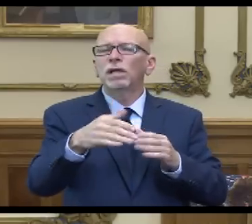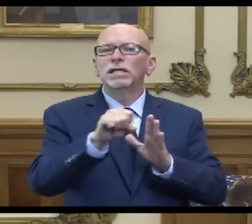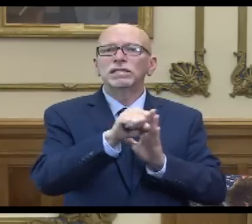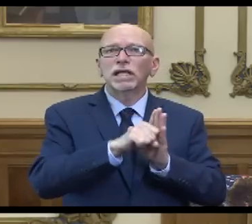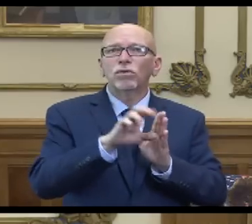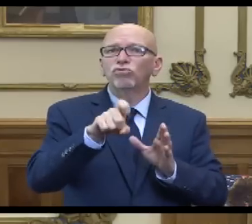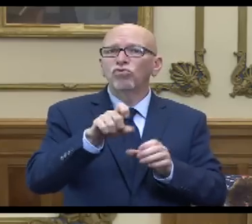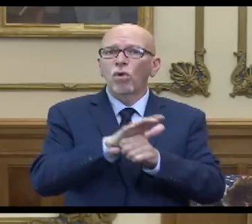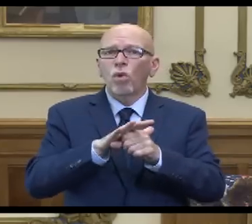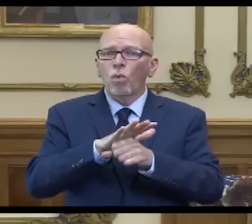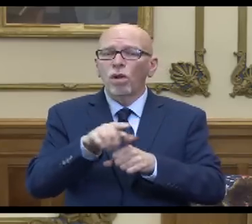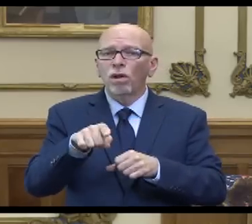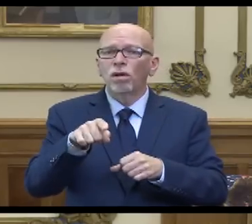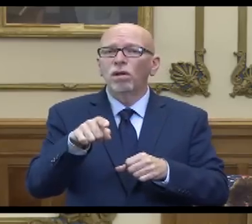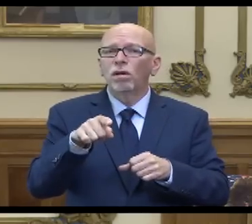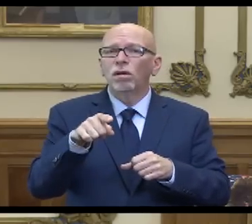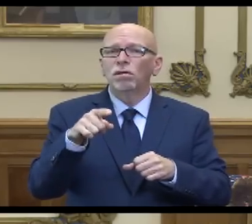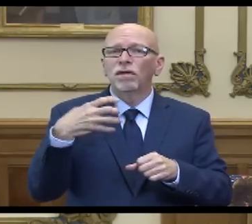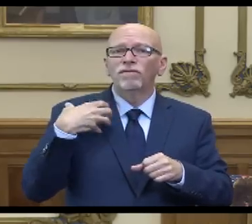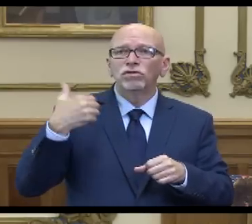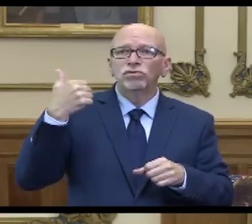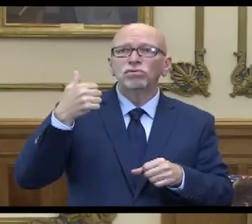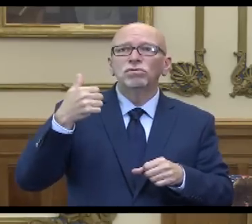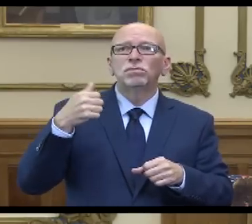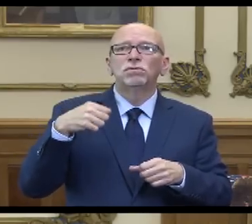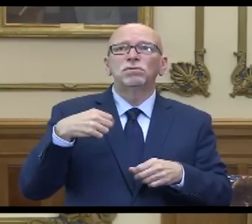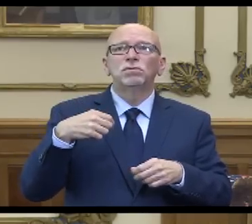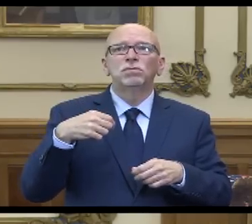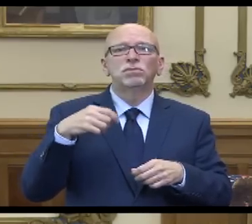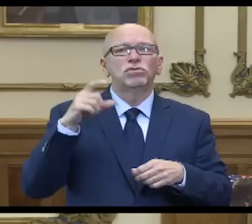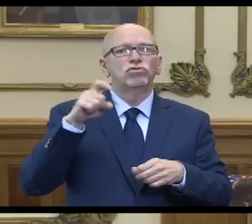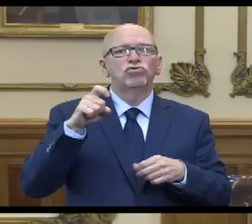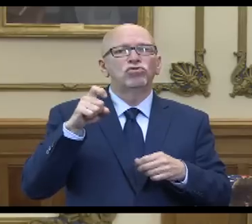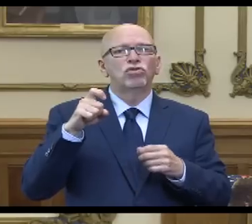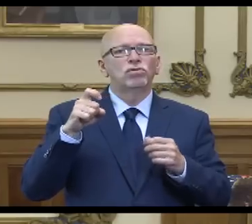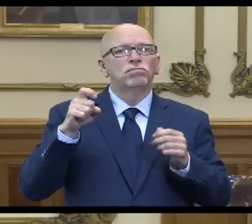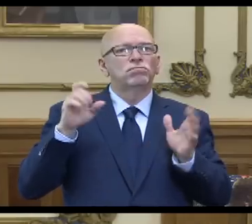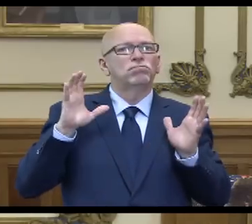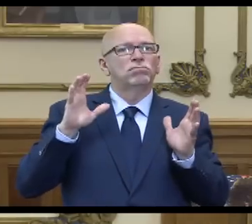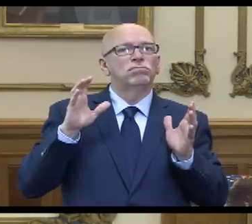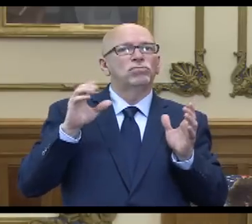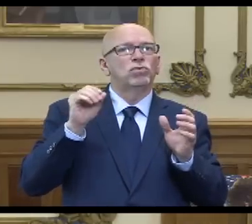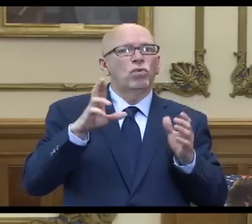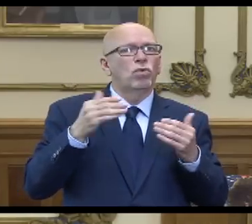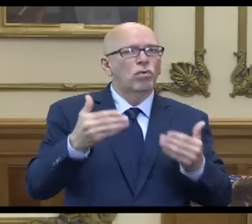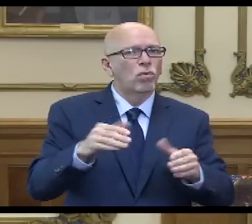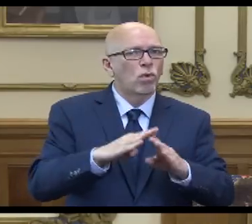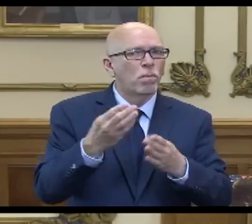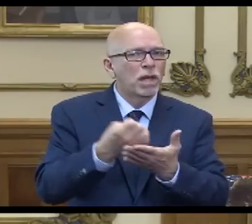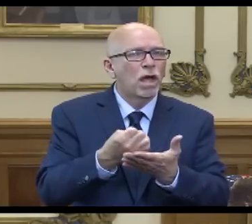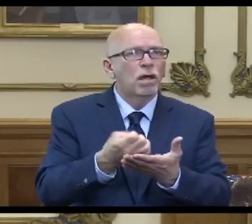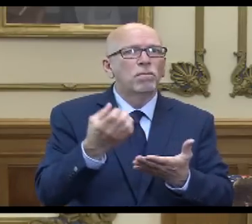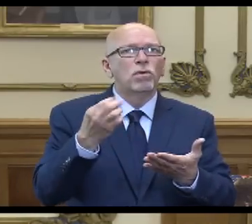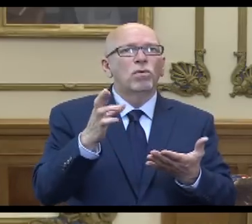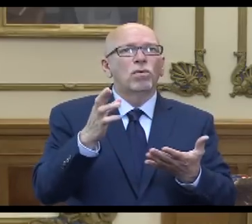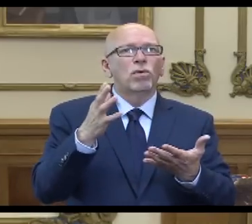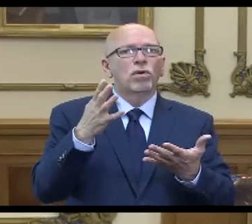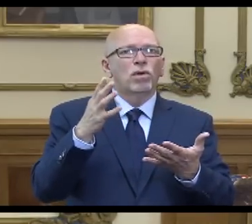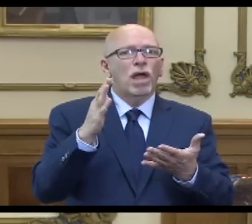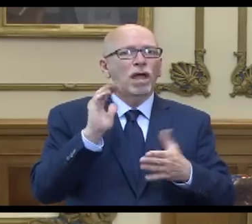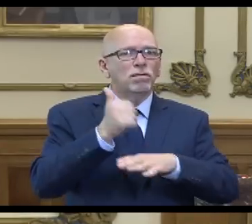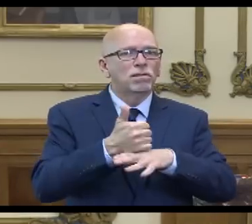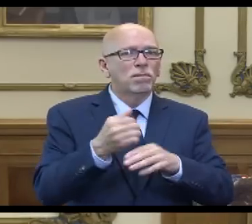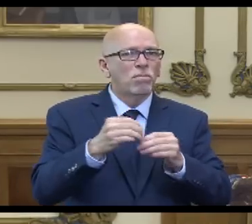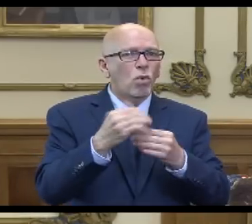should local officials hold off on reopening the economy or impose new